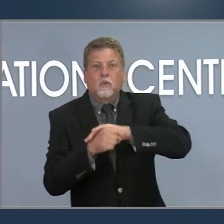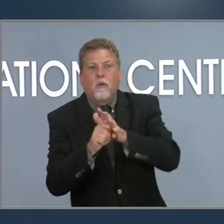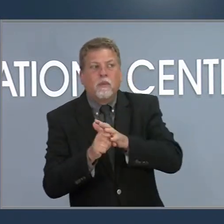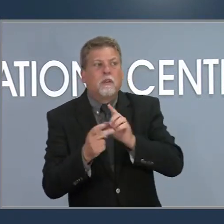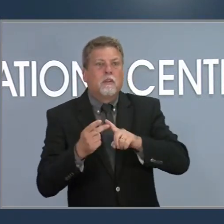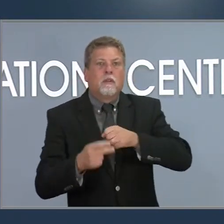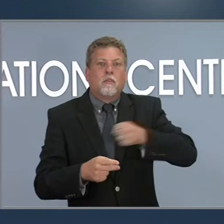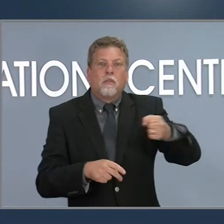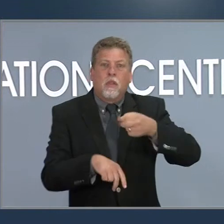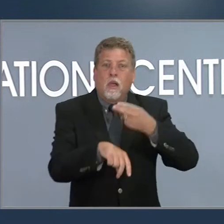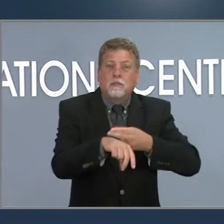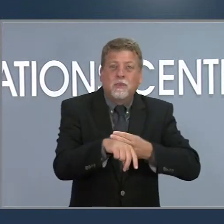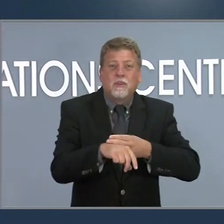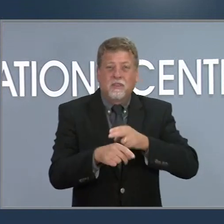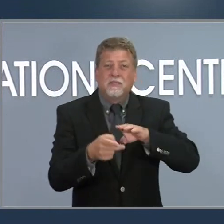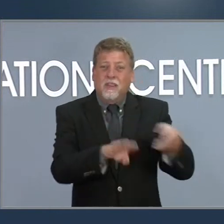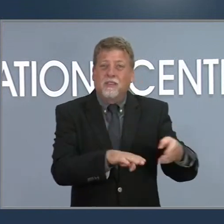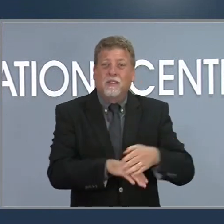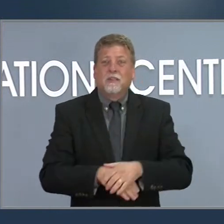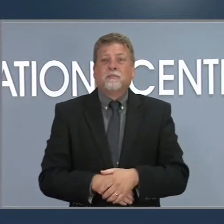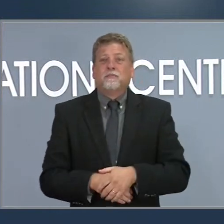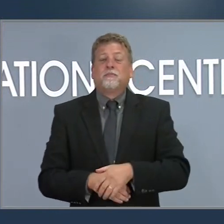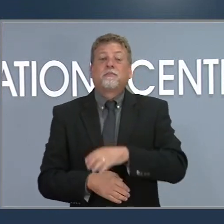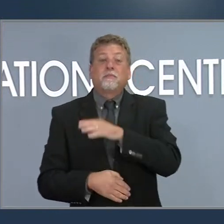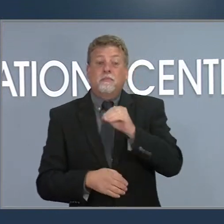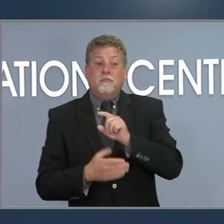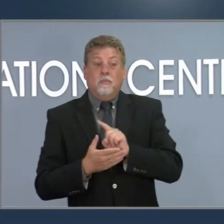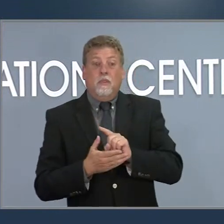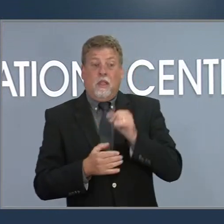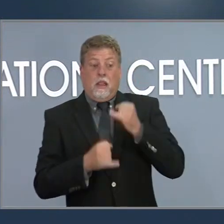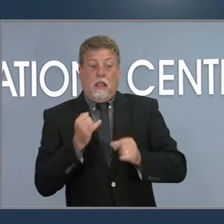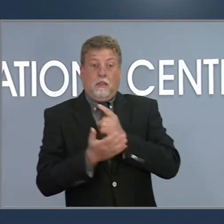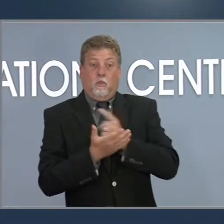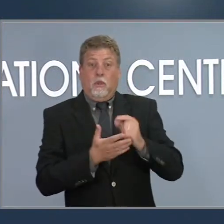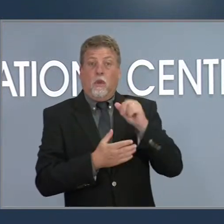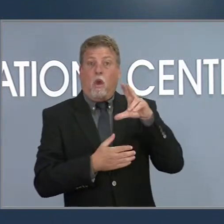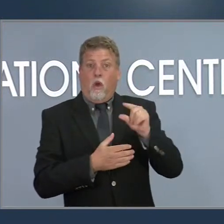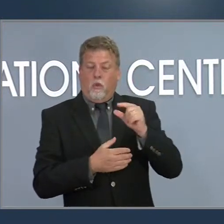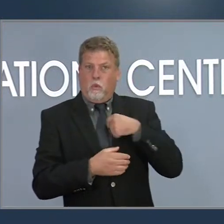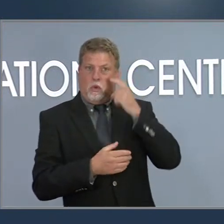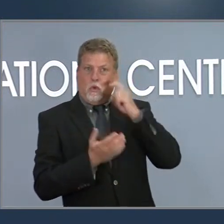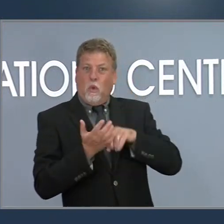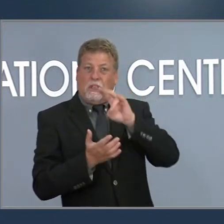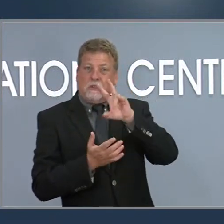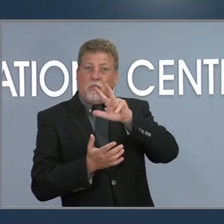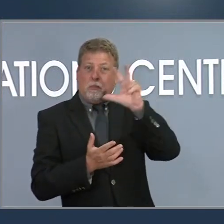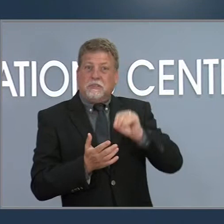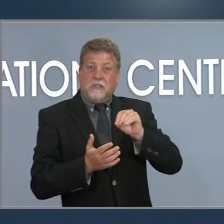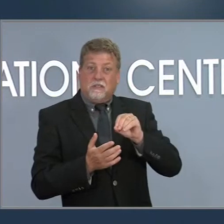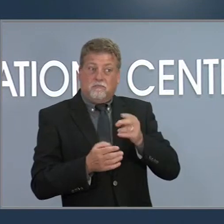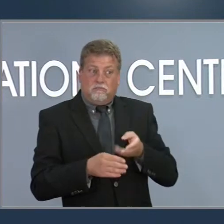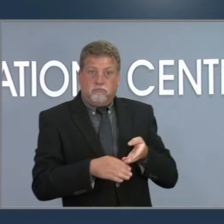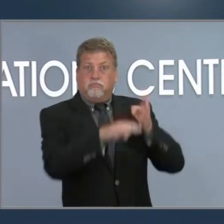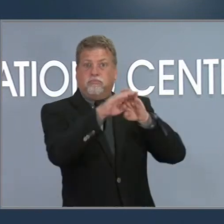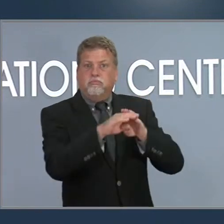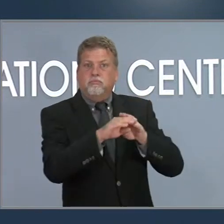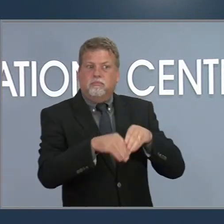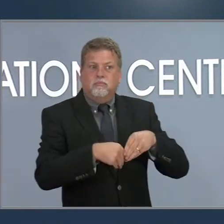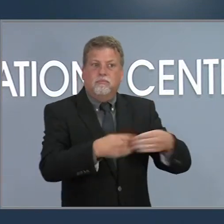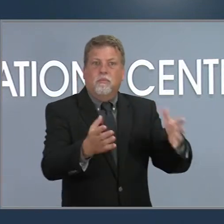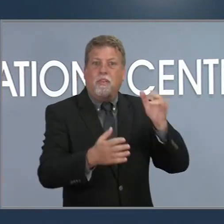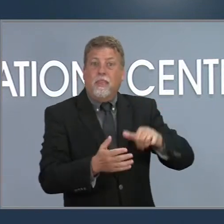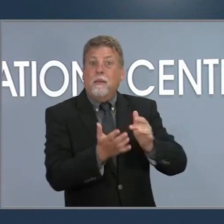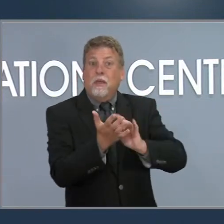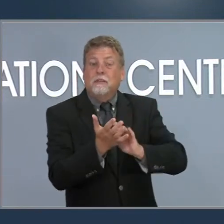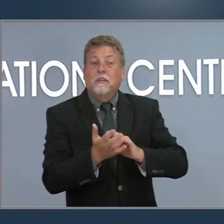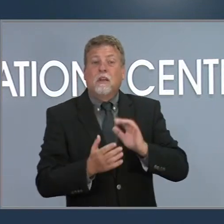antibody administrations during the last week of August compared to the week prior. And you can learn more about monoclonal antibodies